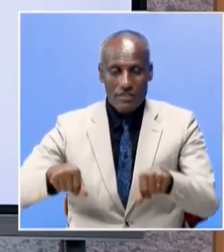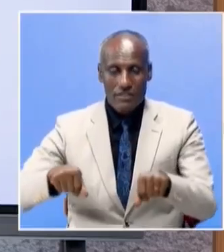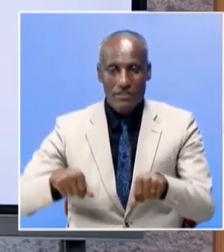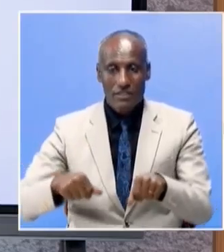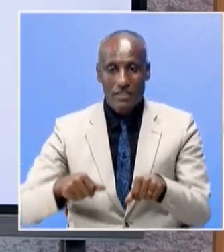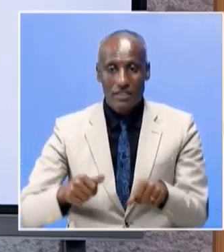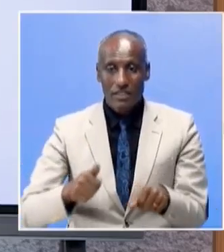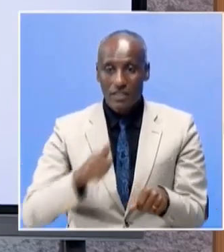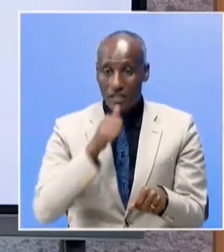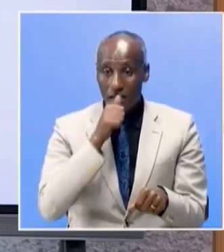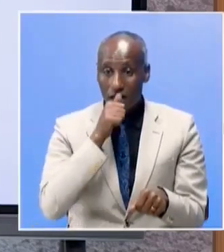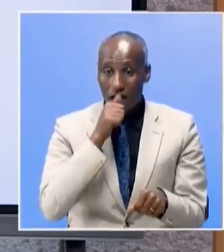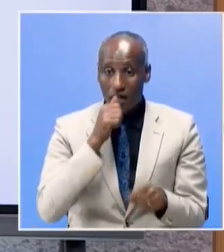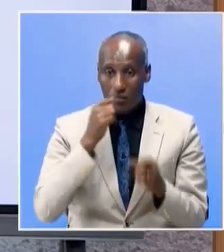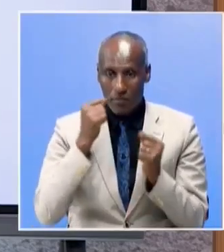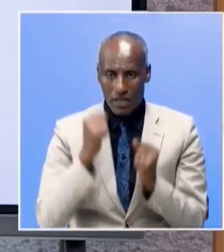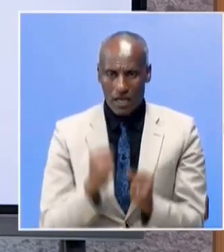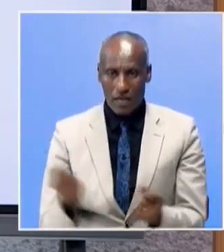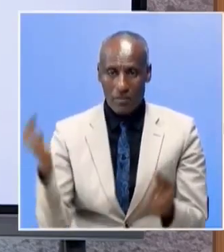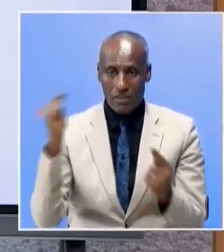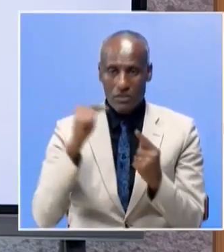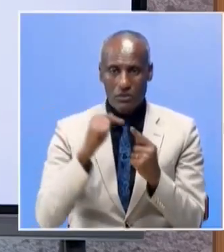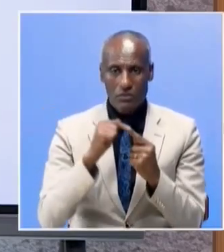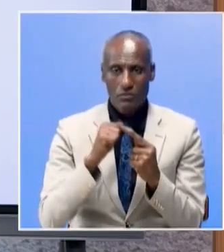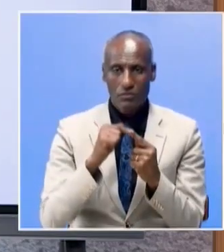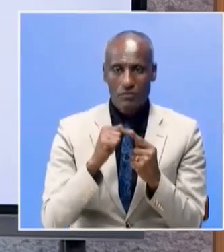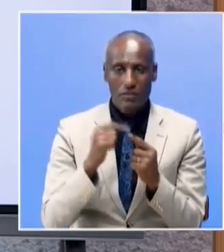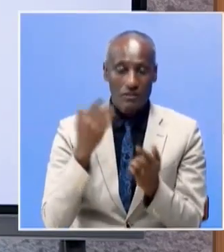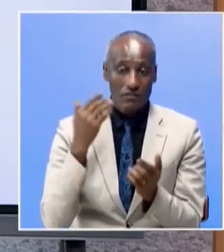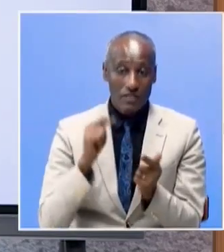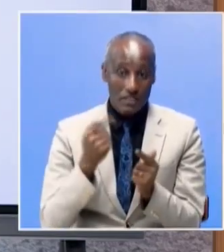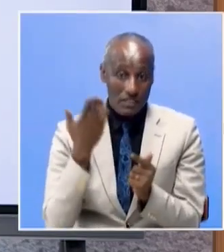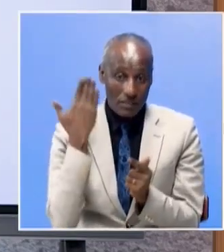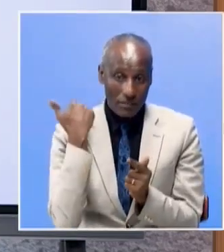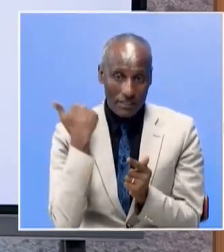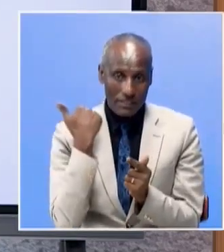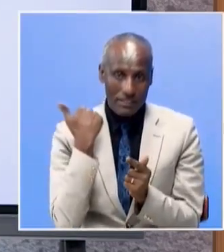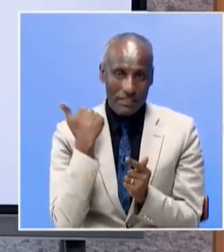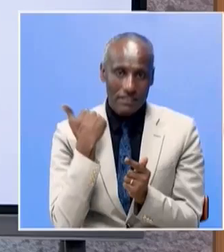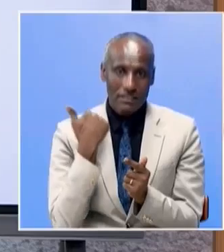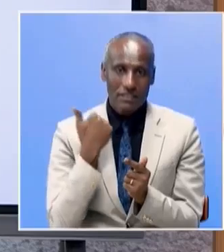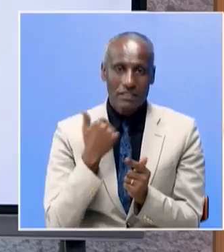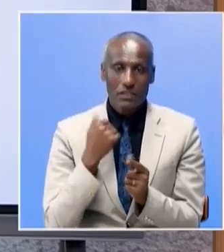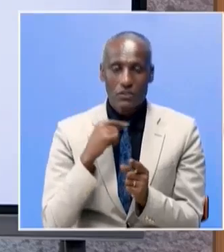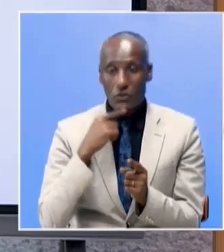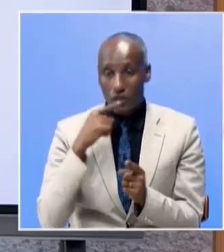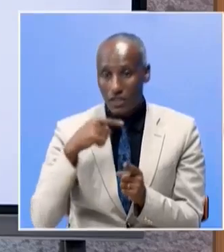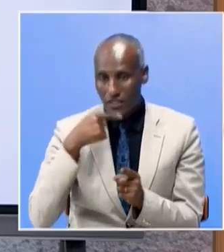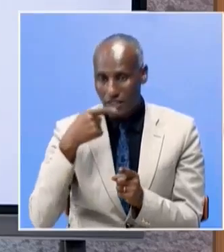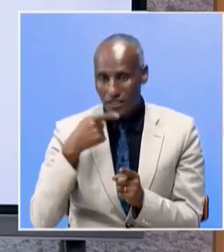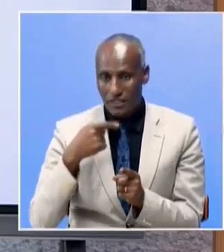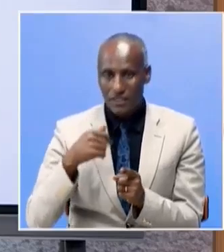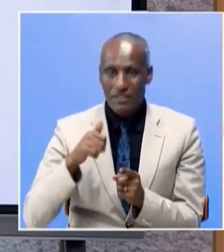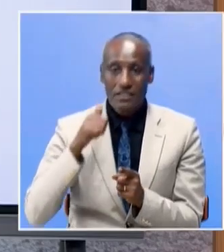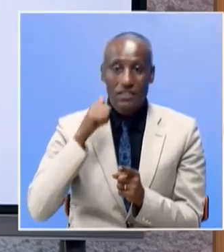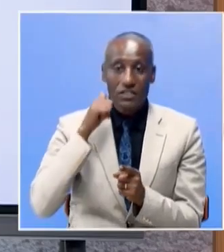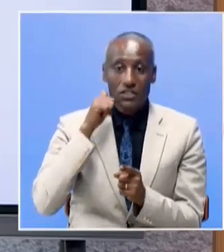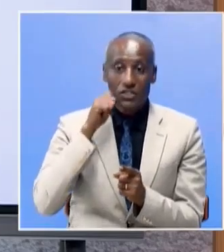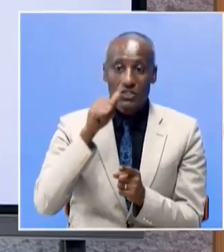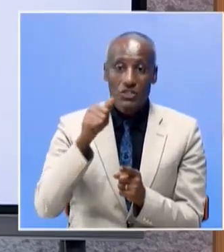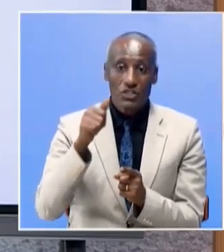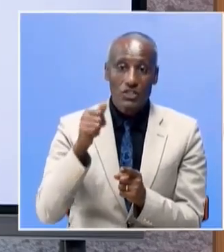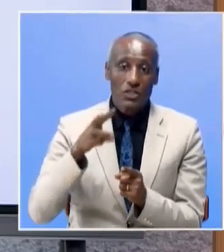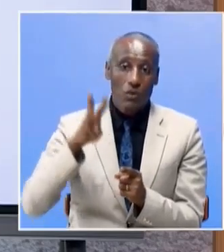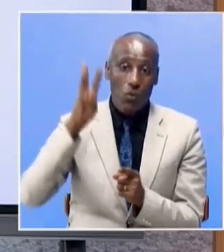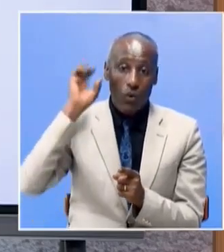able to, in the present tense. What about if it is in the past? In the past, we can say, she was